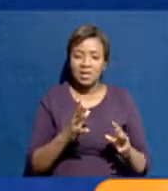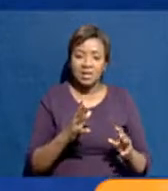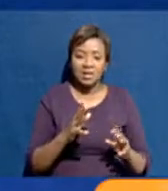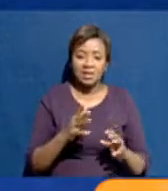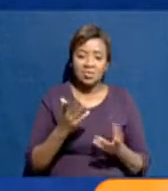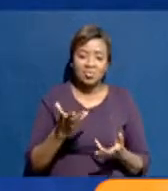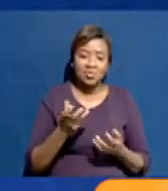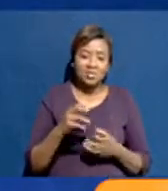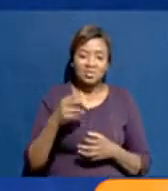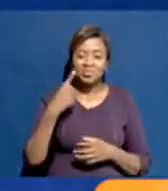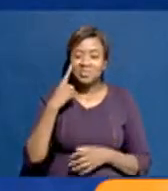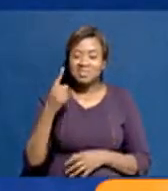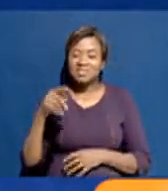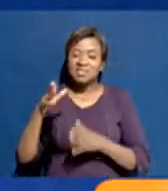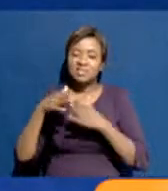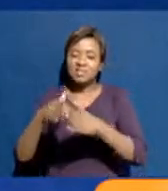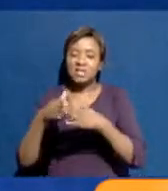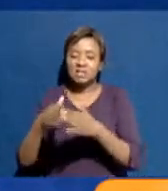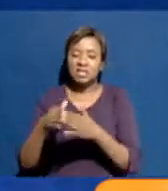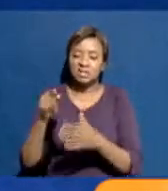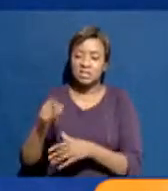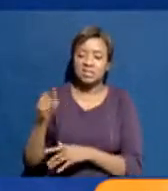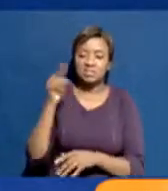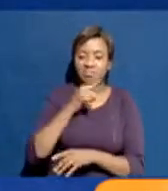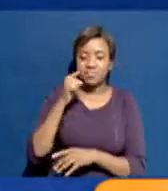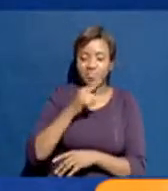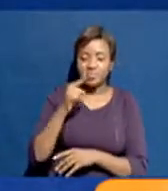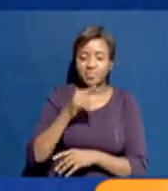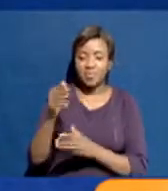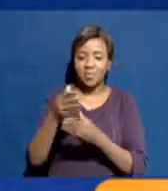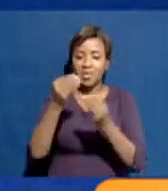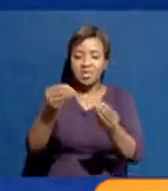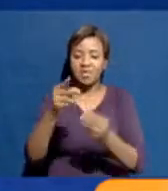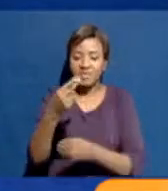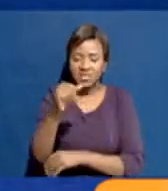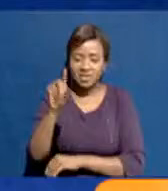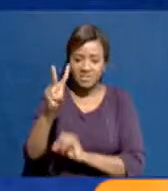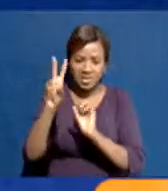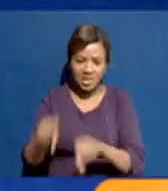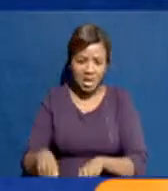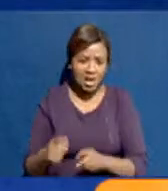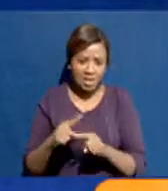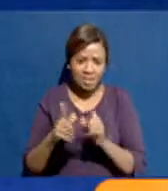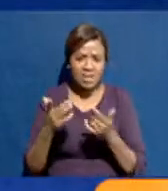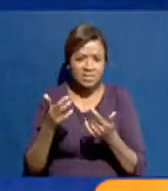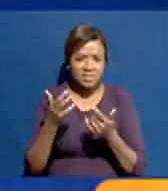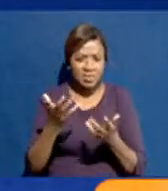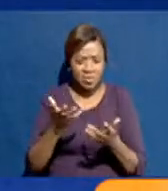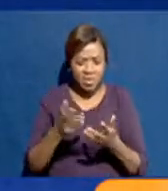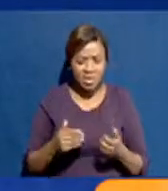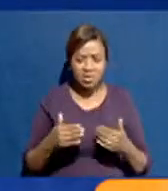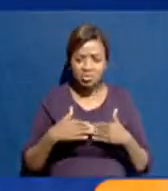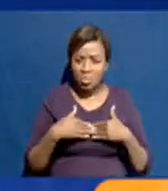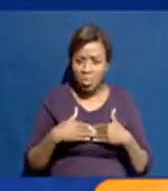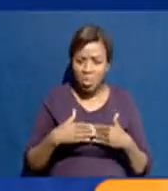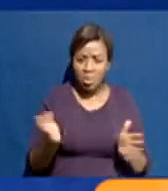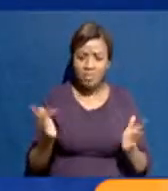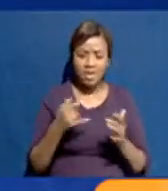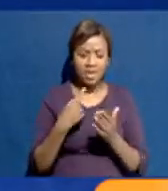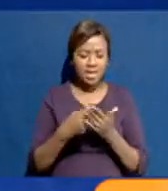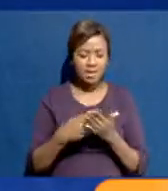sex and everybody who has sex and anybody who wants to talk about sex. It is time to talk, as Dr. Masha was saying, it is